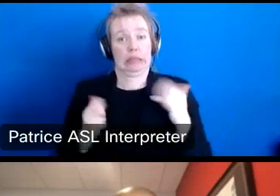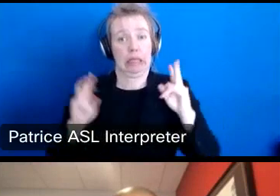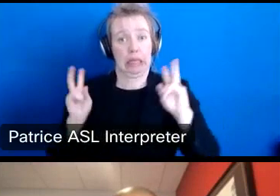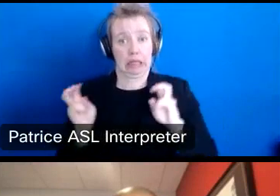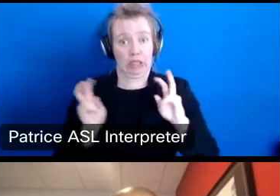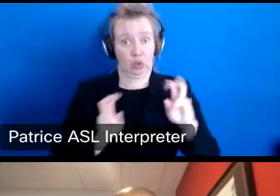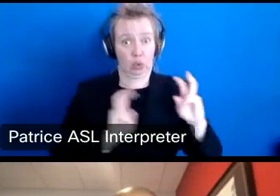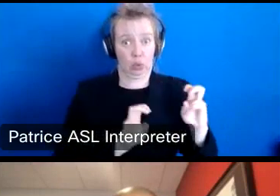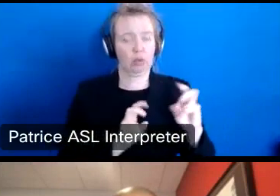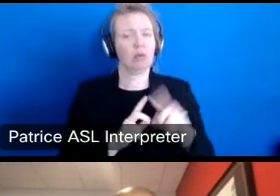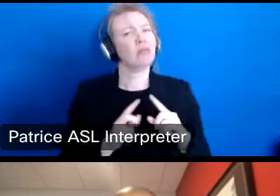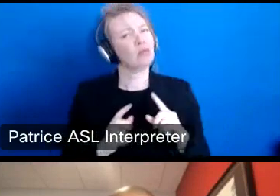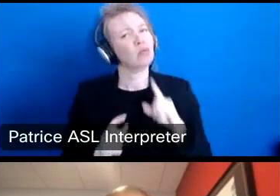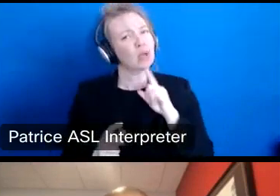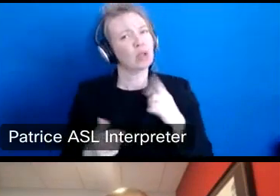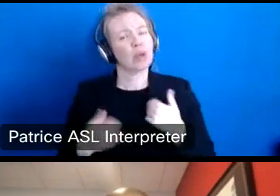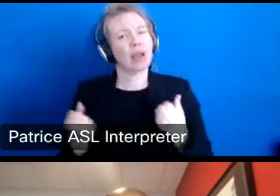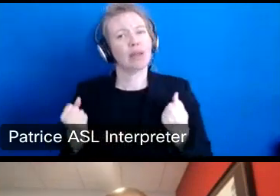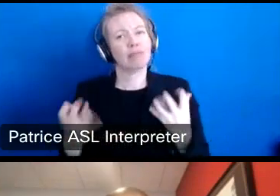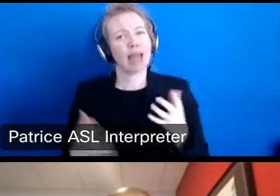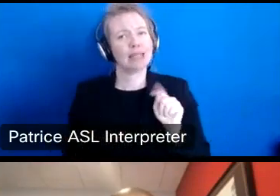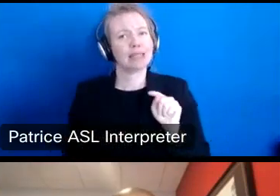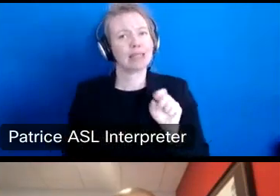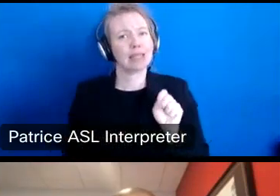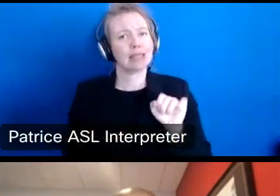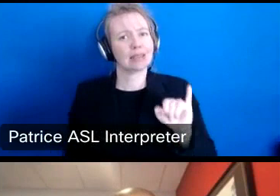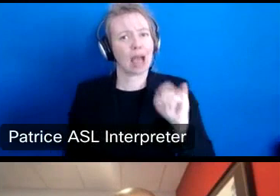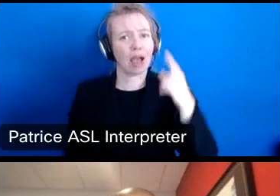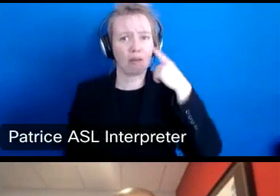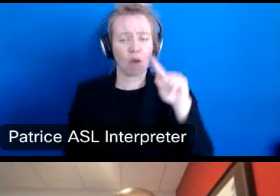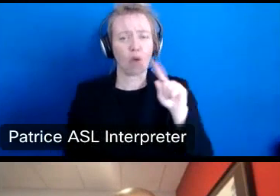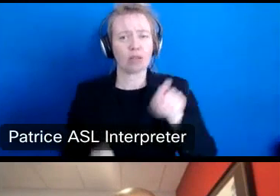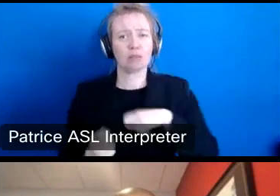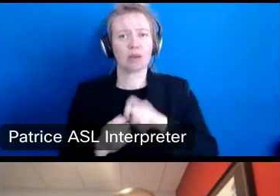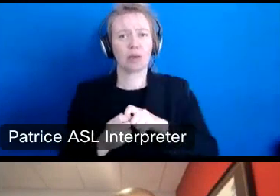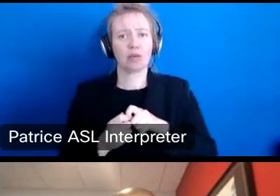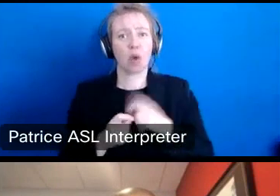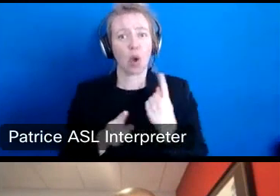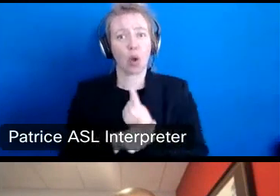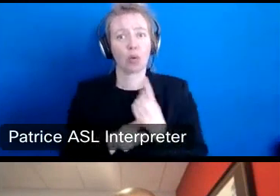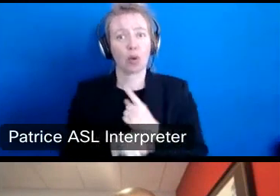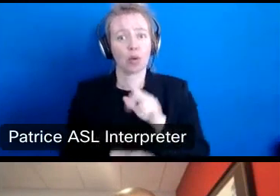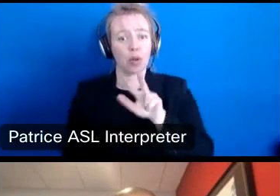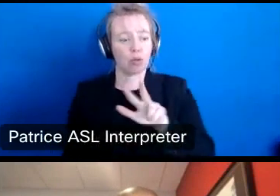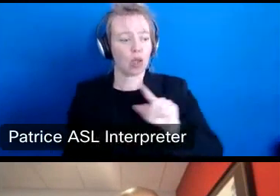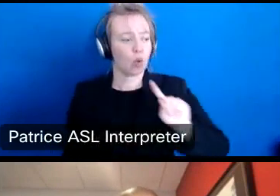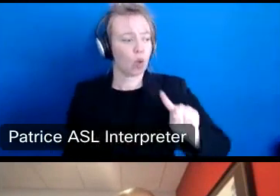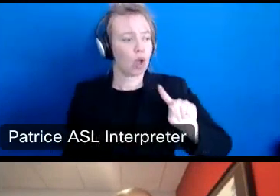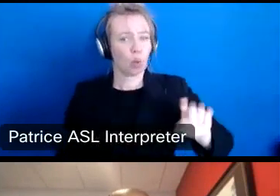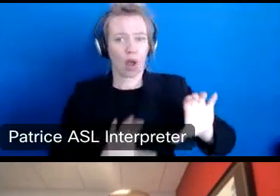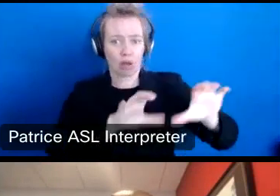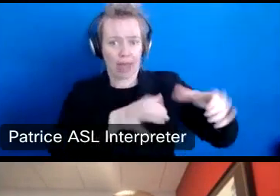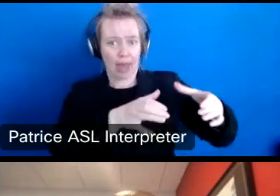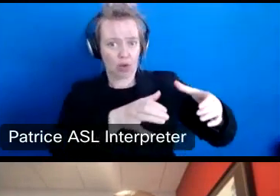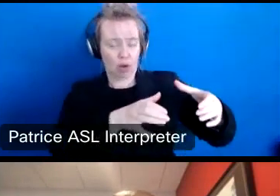actually many instances that we actually receive TSIs for things that we actually have an appropriate 311 category